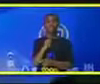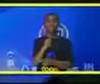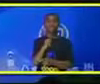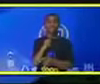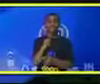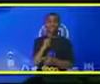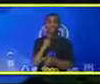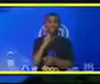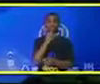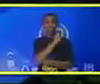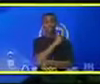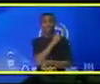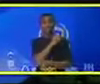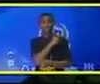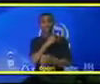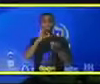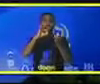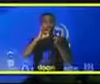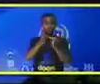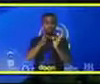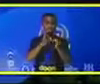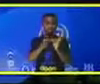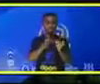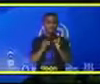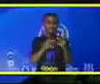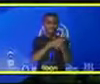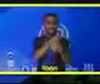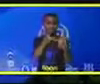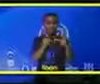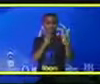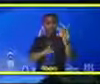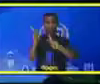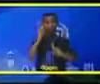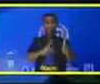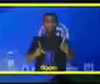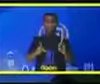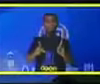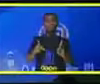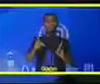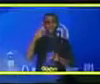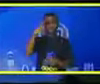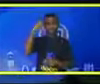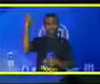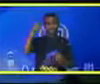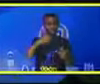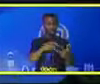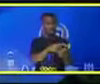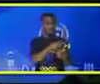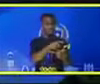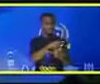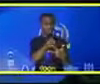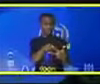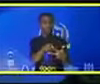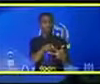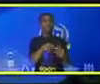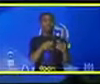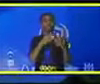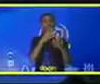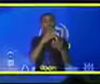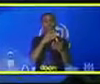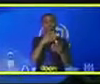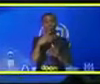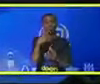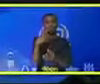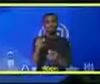Joseph interpreted 3 people's dreams. 2 of them left him in the prison. But when he interpreted the king's dream, he